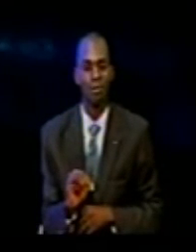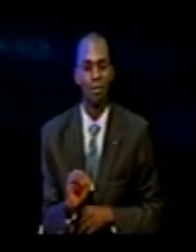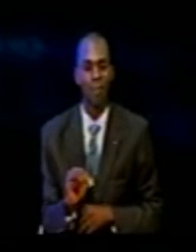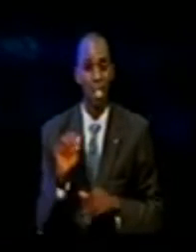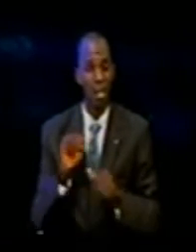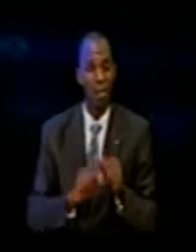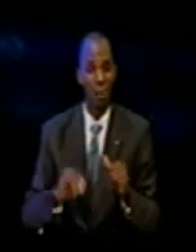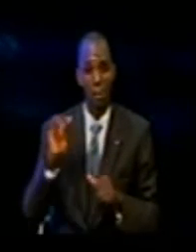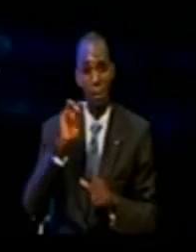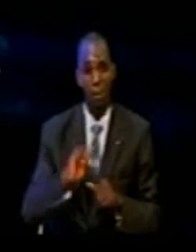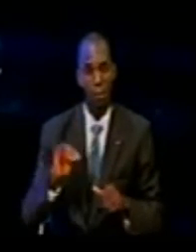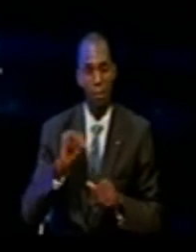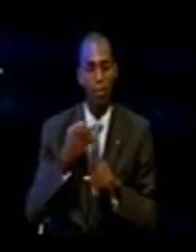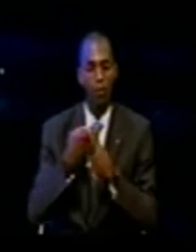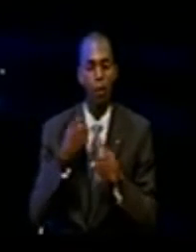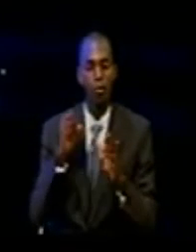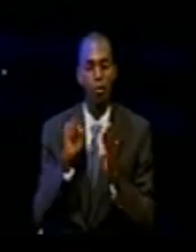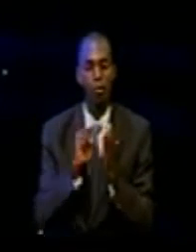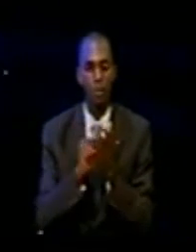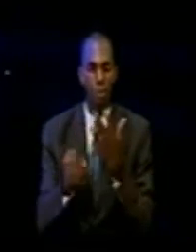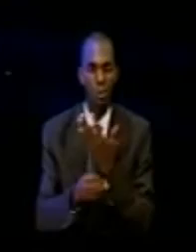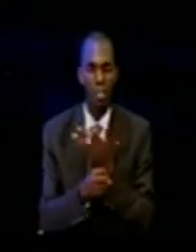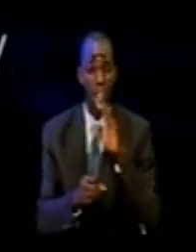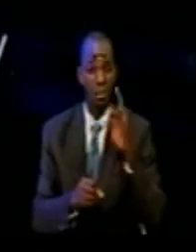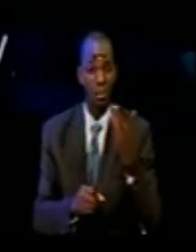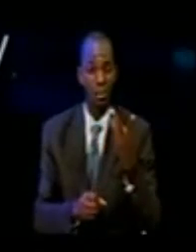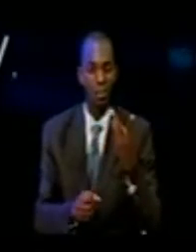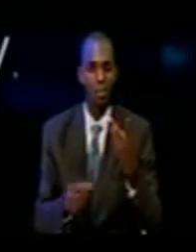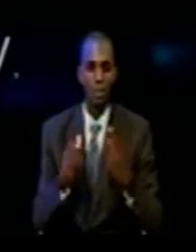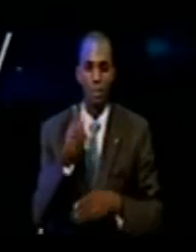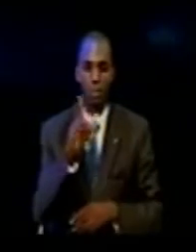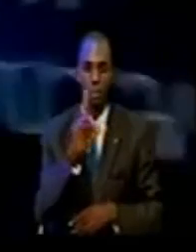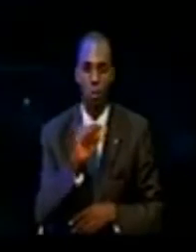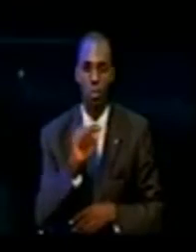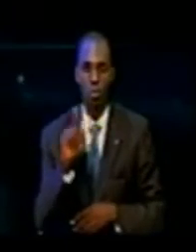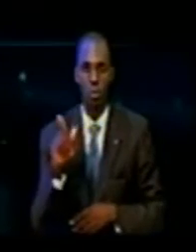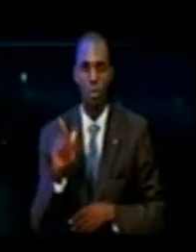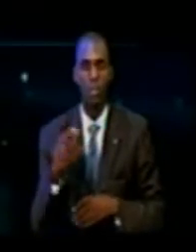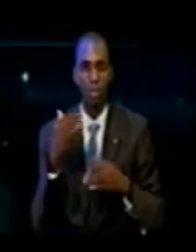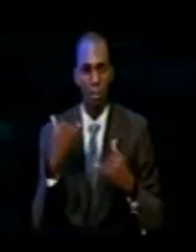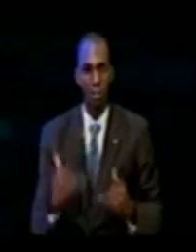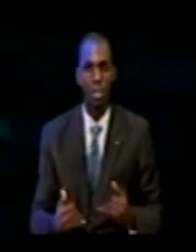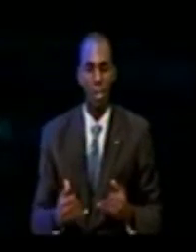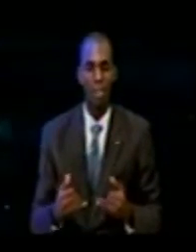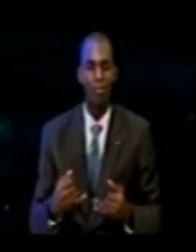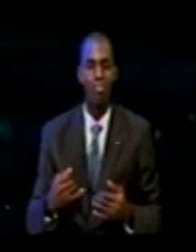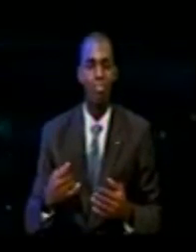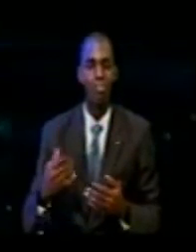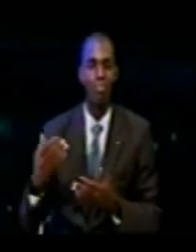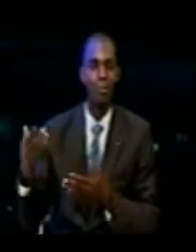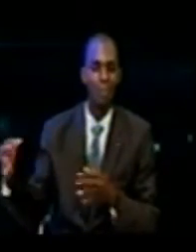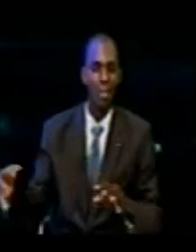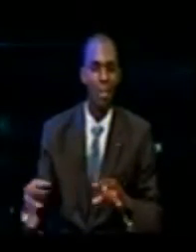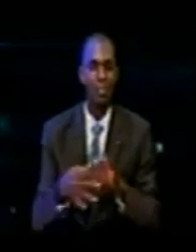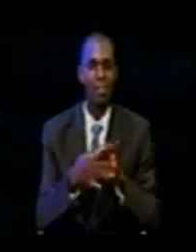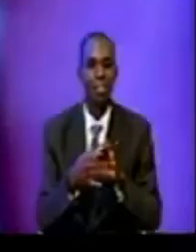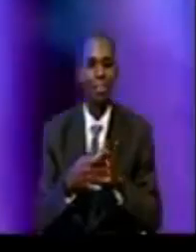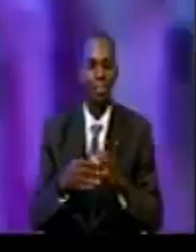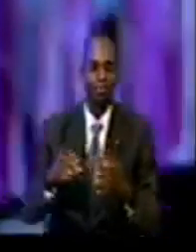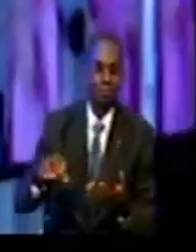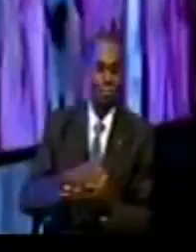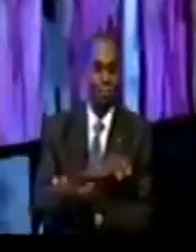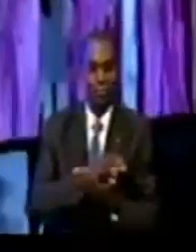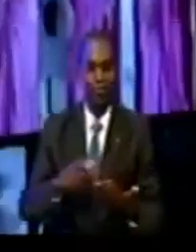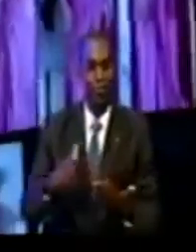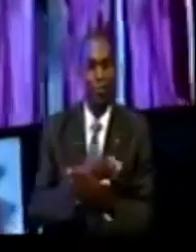African time, 17:50 GMT, every Monday from September 6, 2021. Now